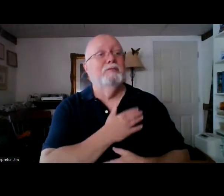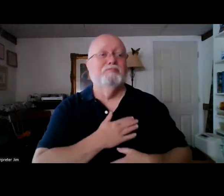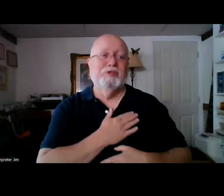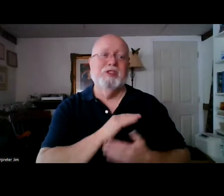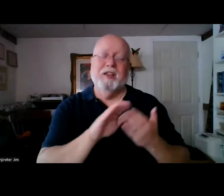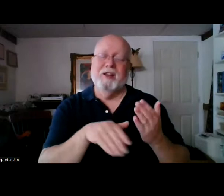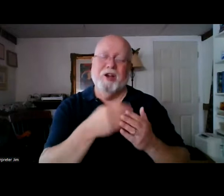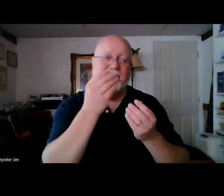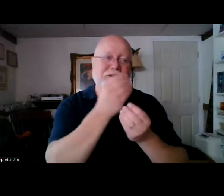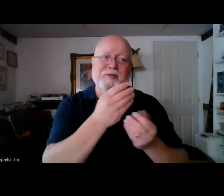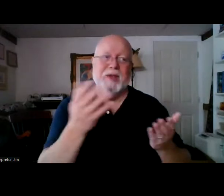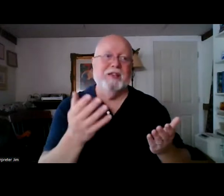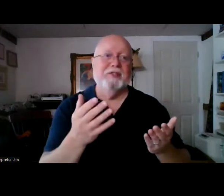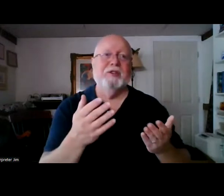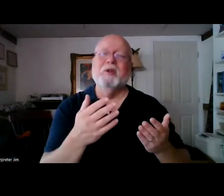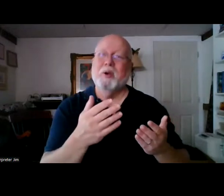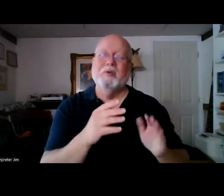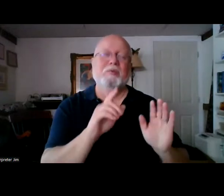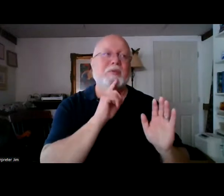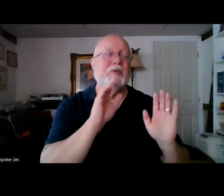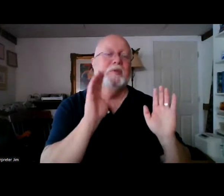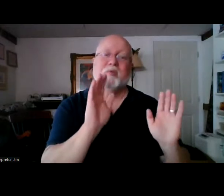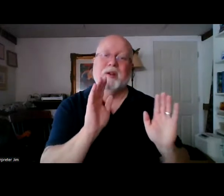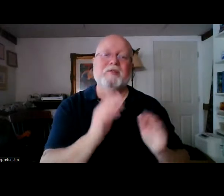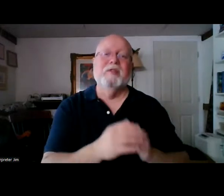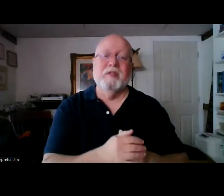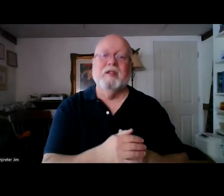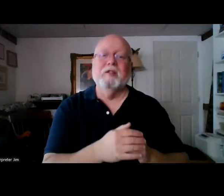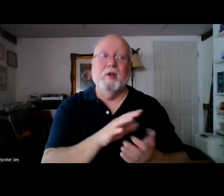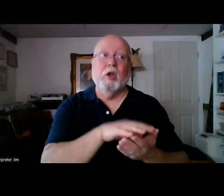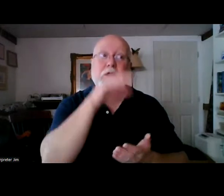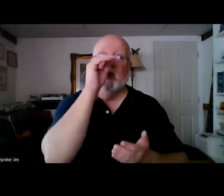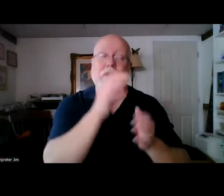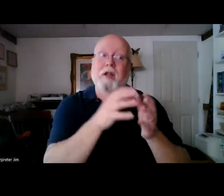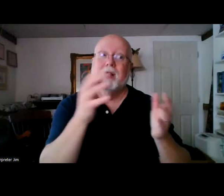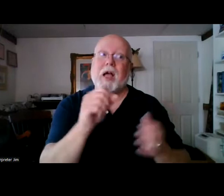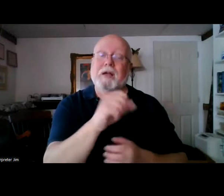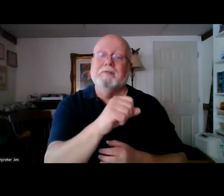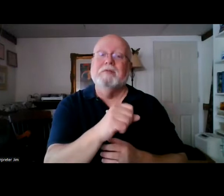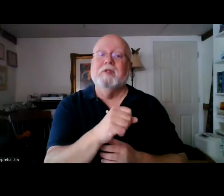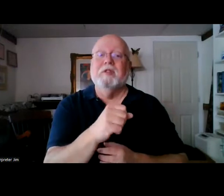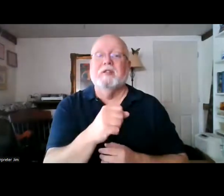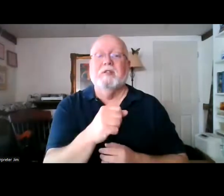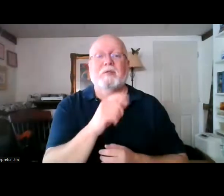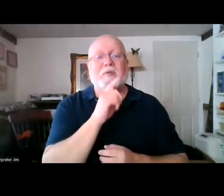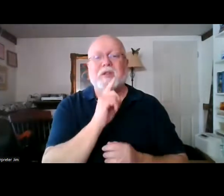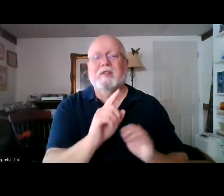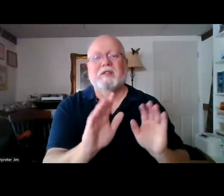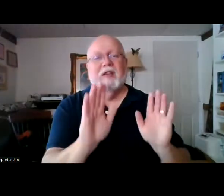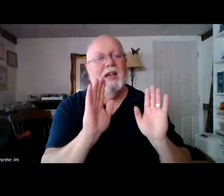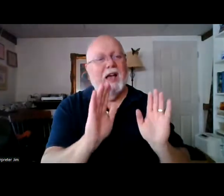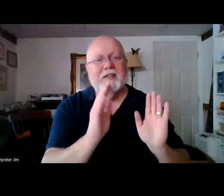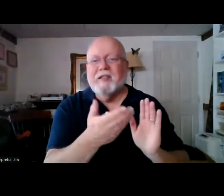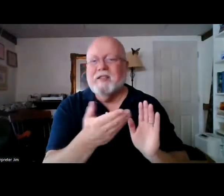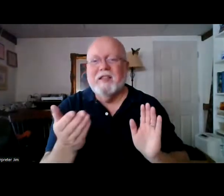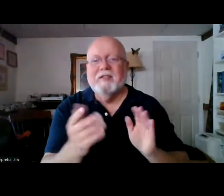presented today has just been so incredible, very informative. There are really just excellent things in the chat saying